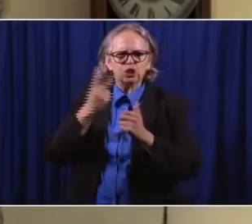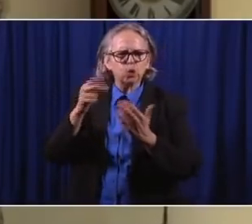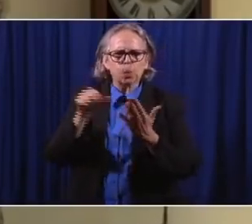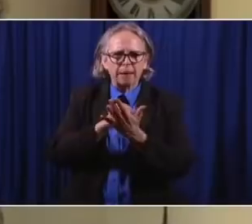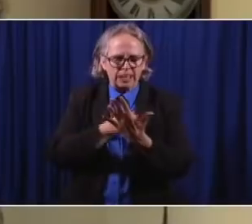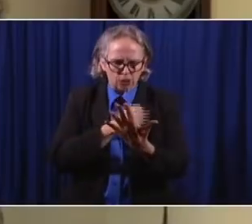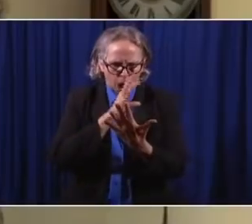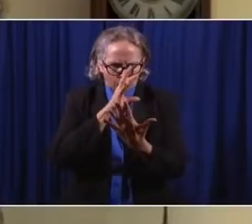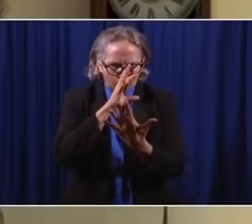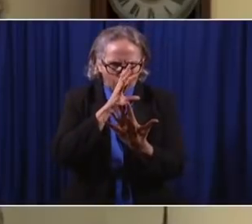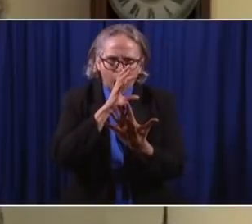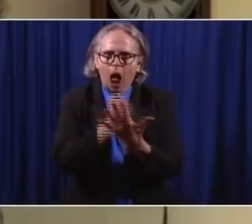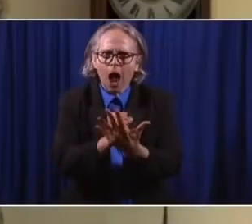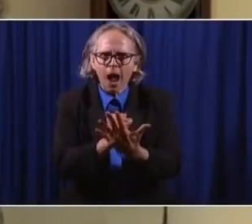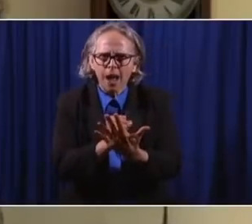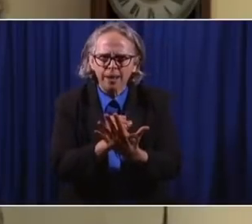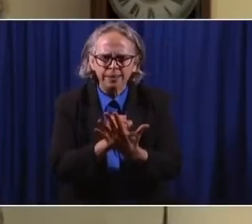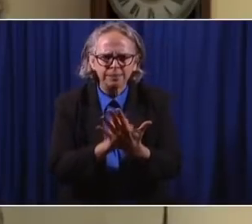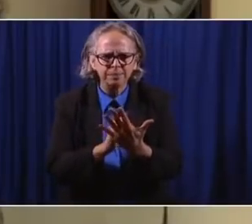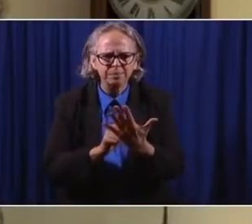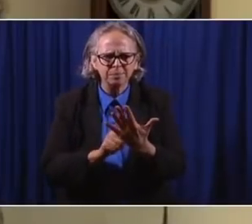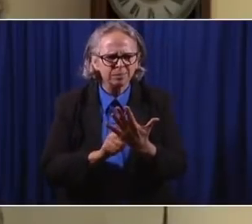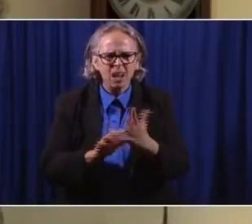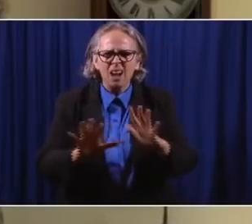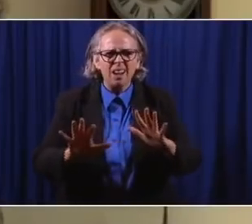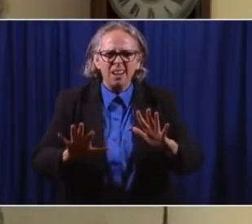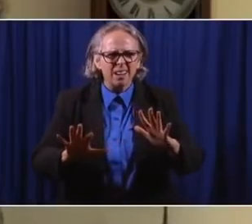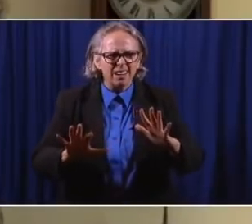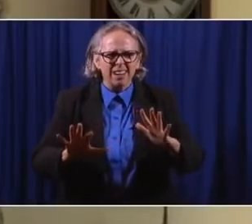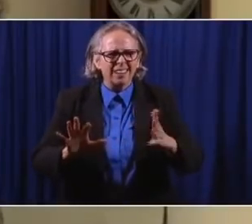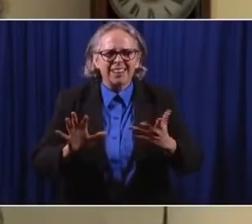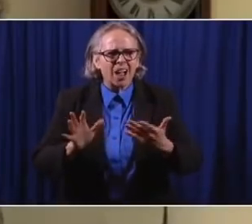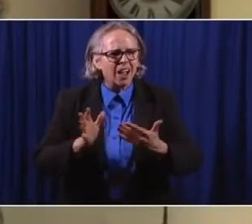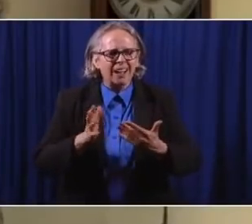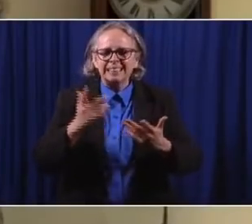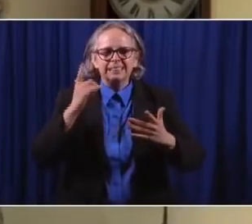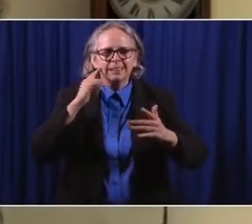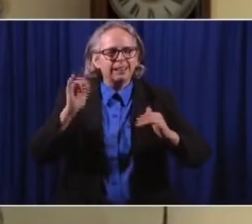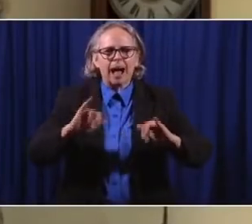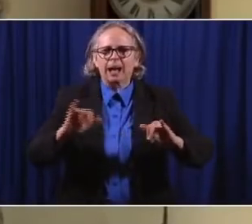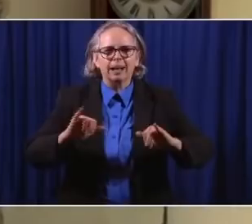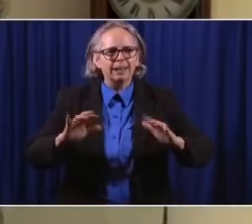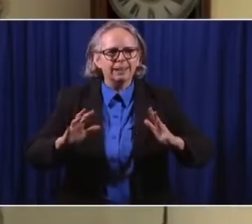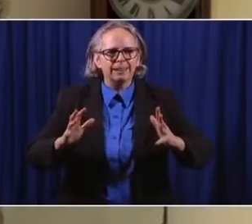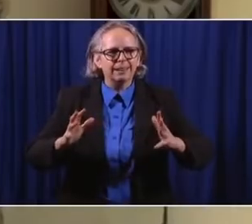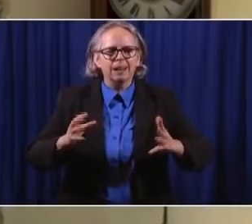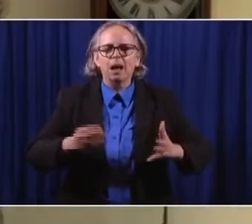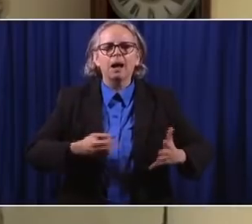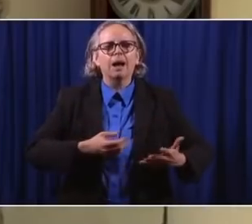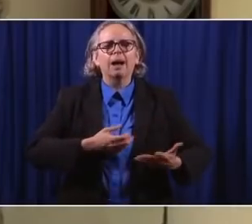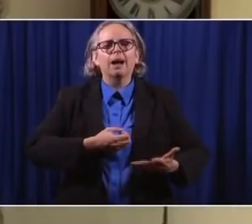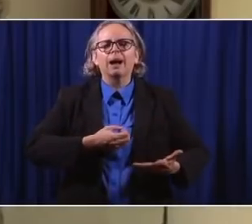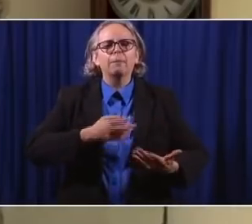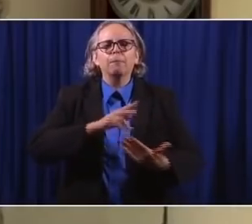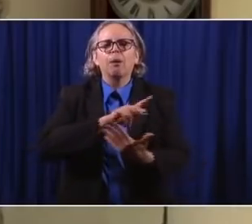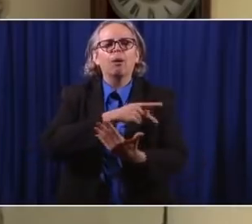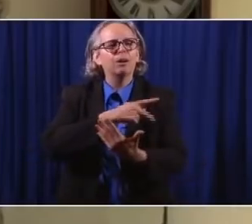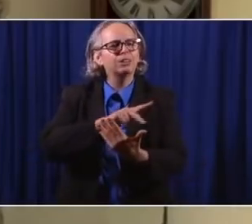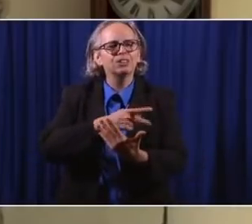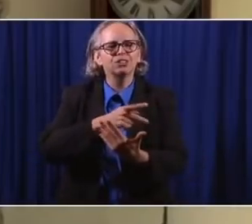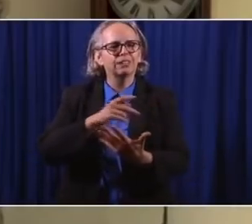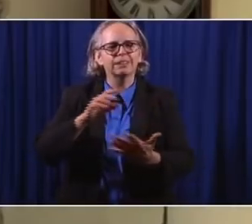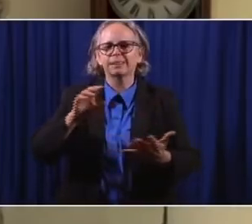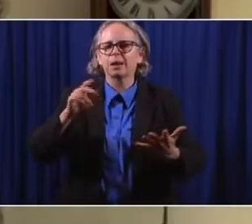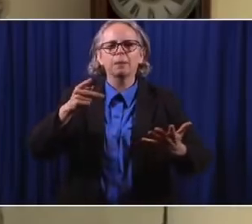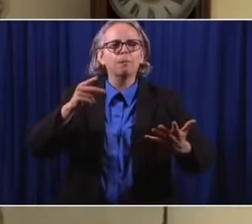in Theodore White, almost in poetry, not prose. It talks about what